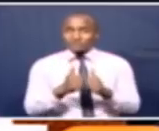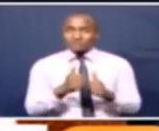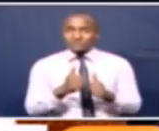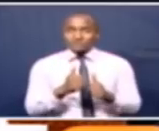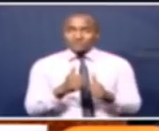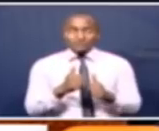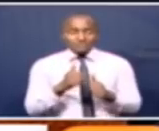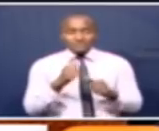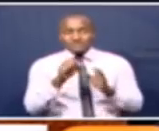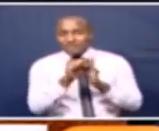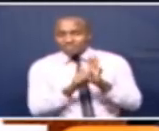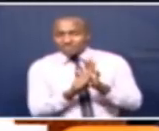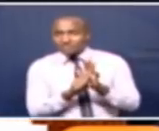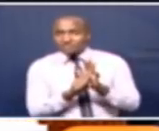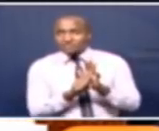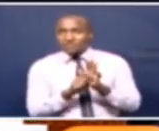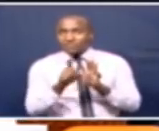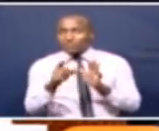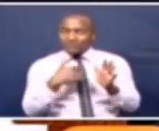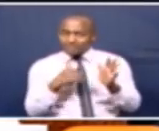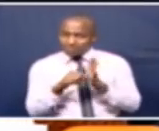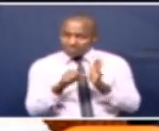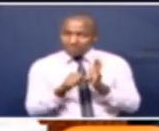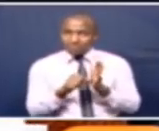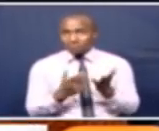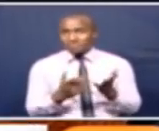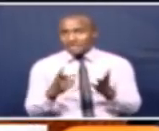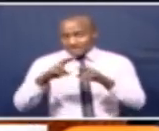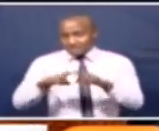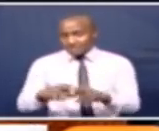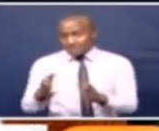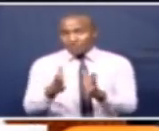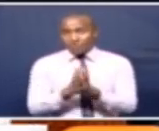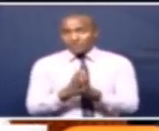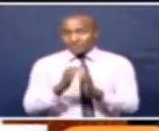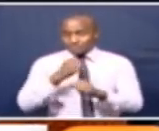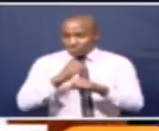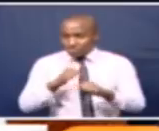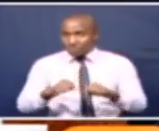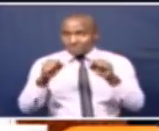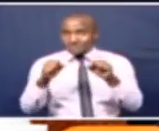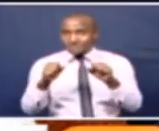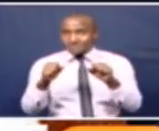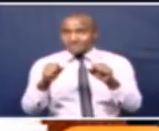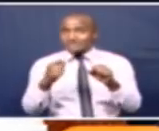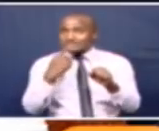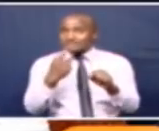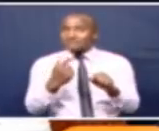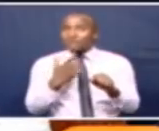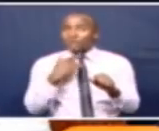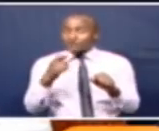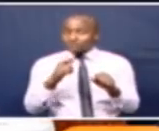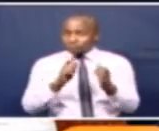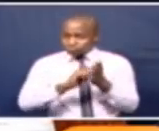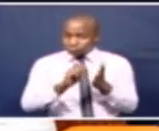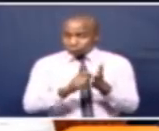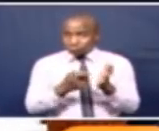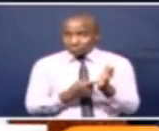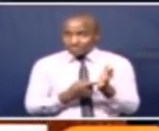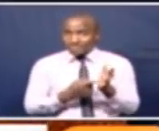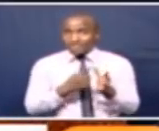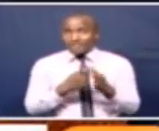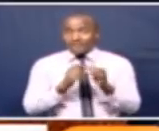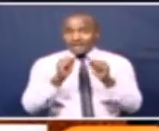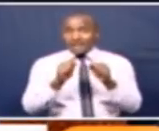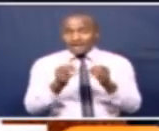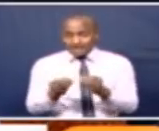in which subject are you having a problem? And he was seated there with the head teacher and he would tell me, I want you to write that so that I could